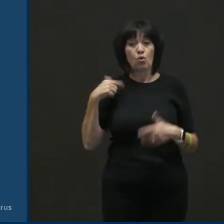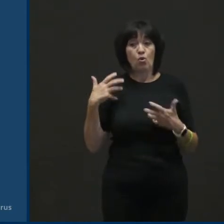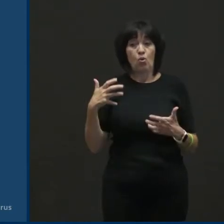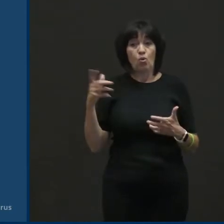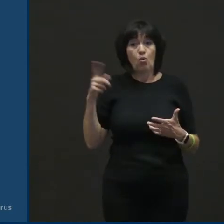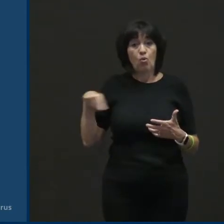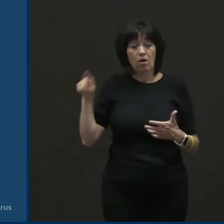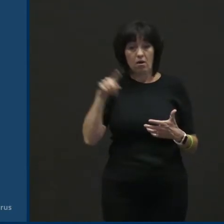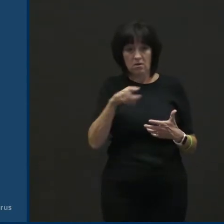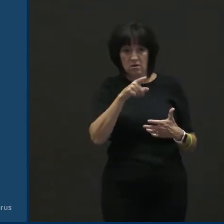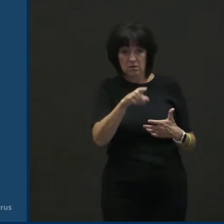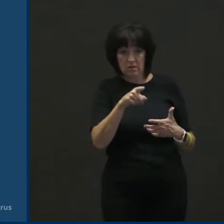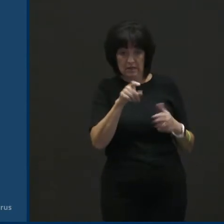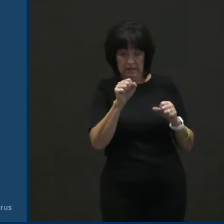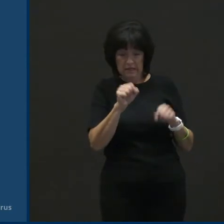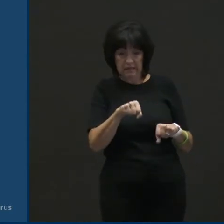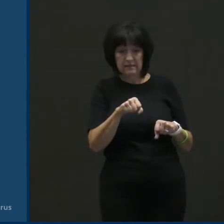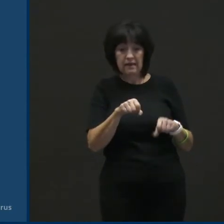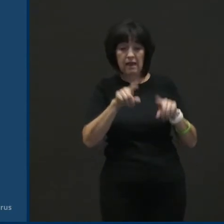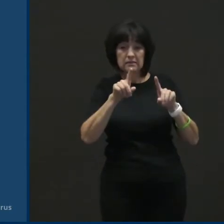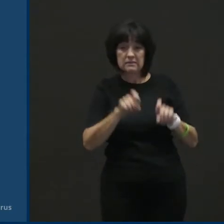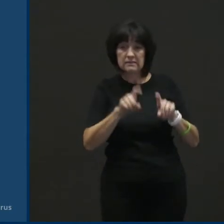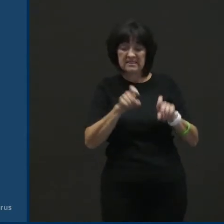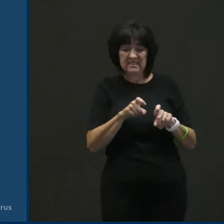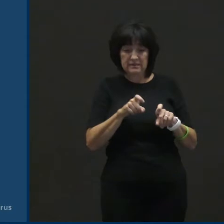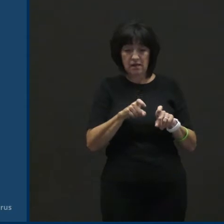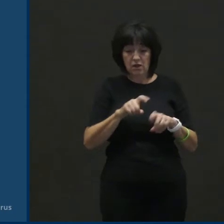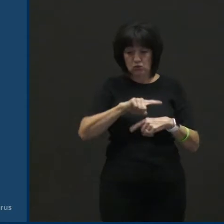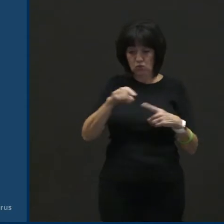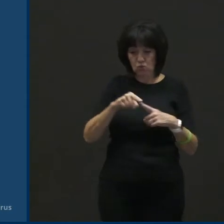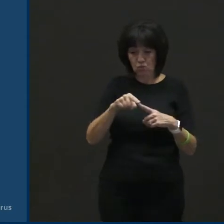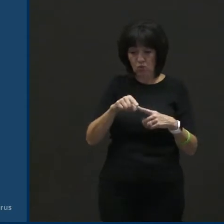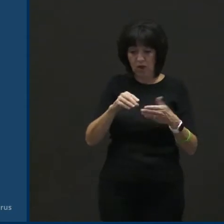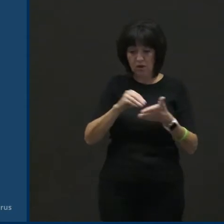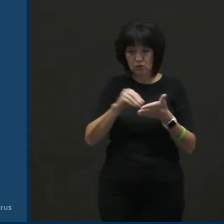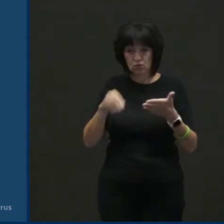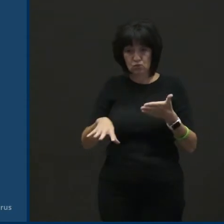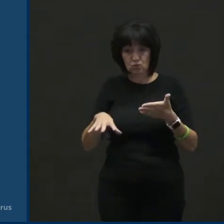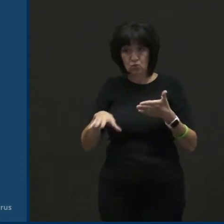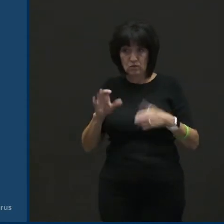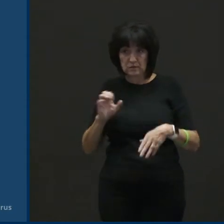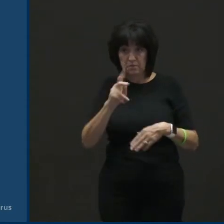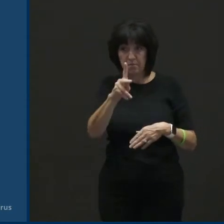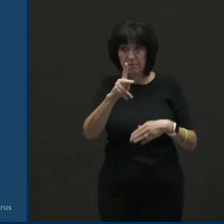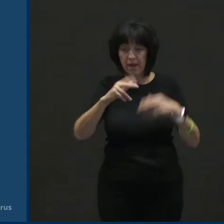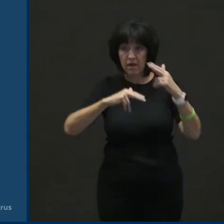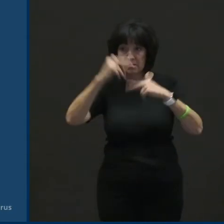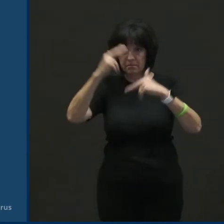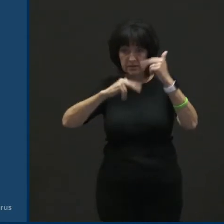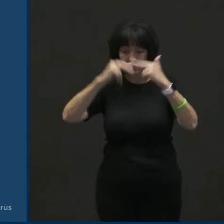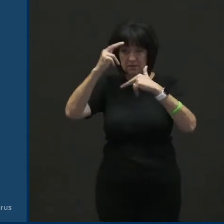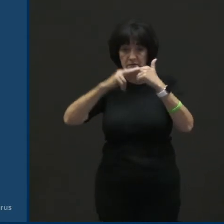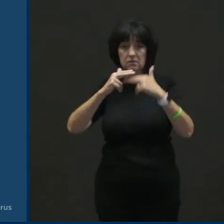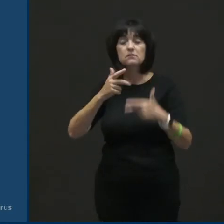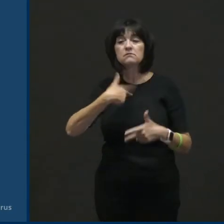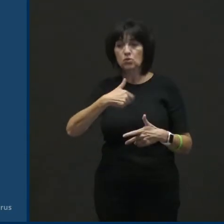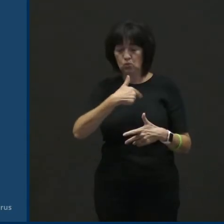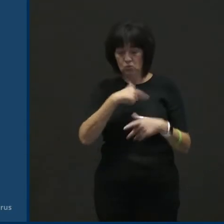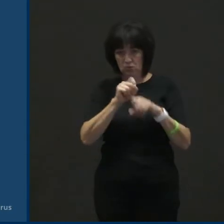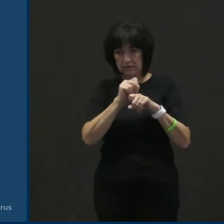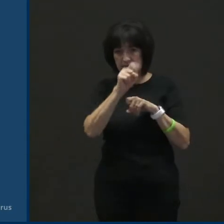students were coming back as well. So it was as simple. We provided the school districts with the URLs. A teacher would go